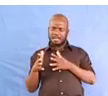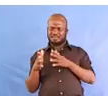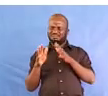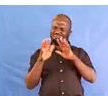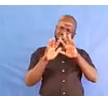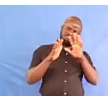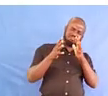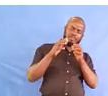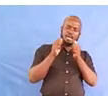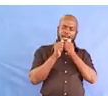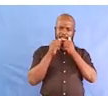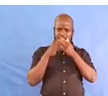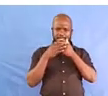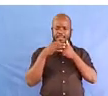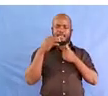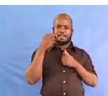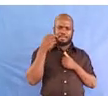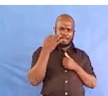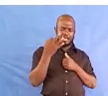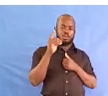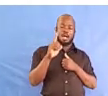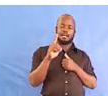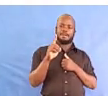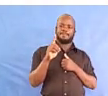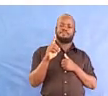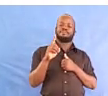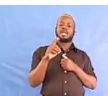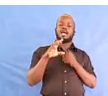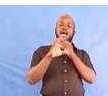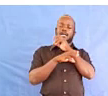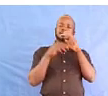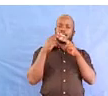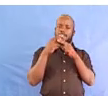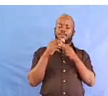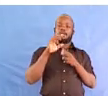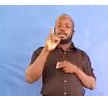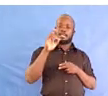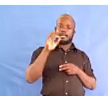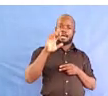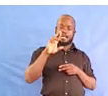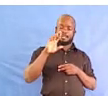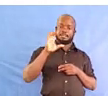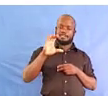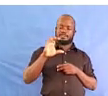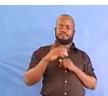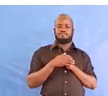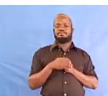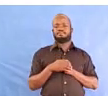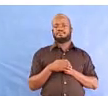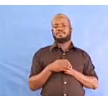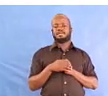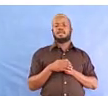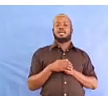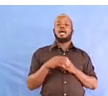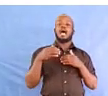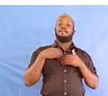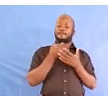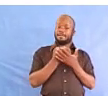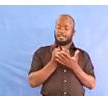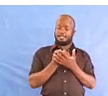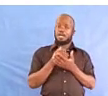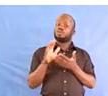chimp to human at or around 1931 in the country now known as the Democratic Republic of